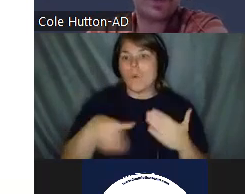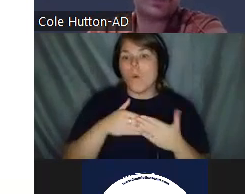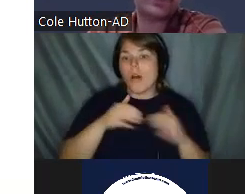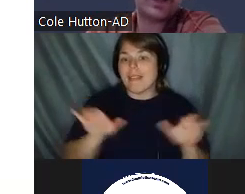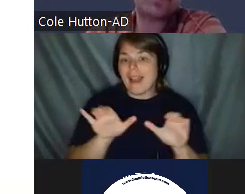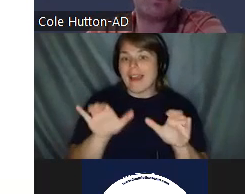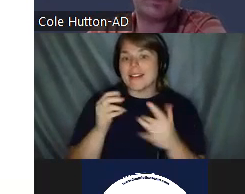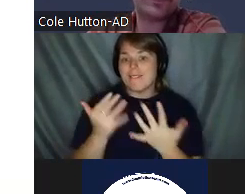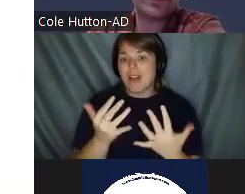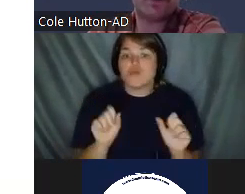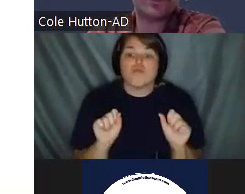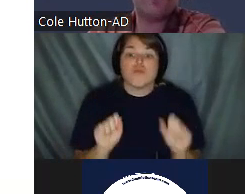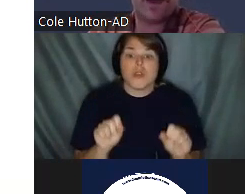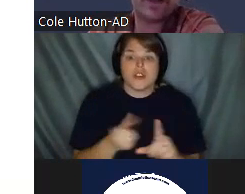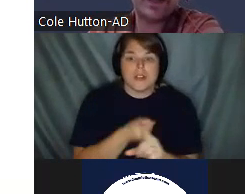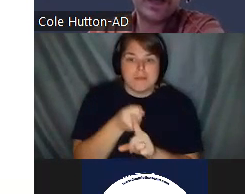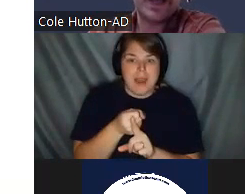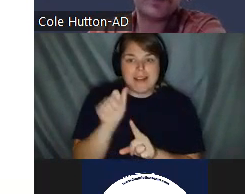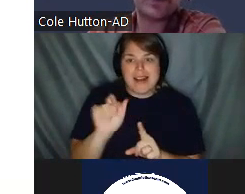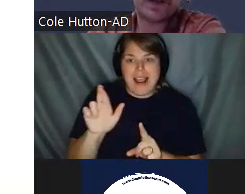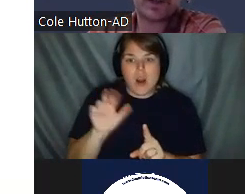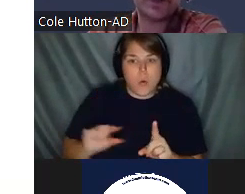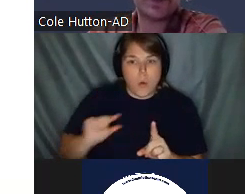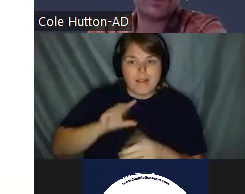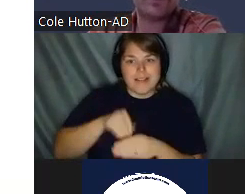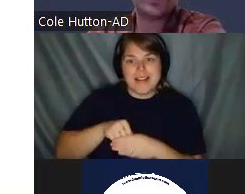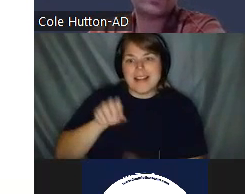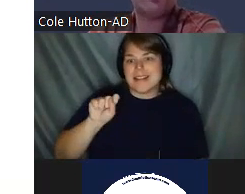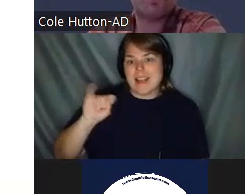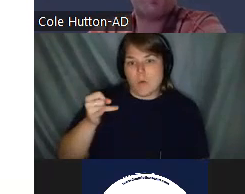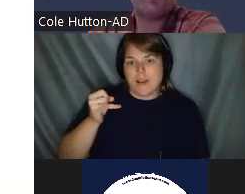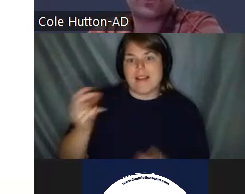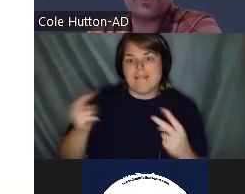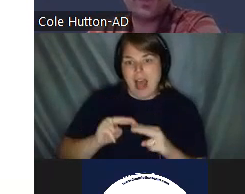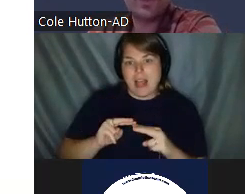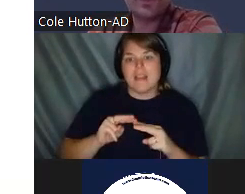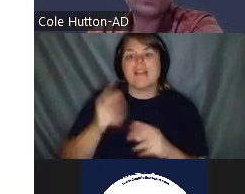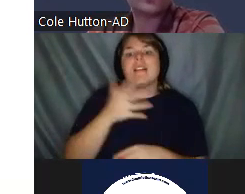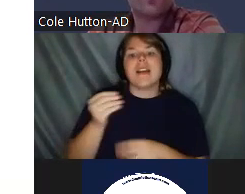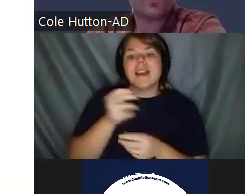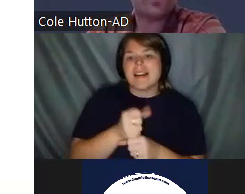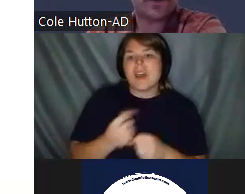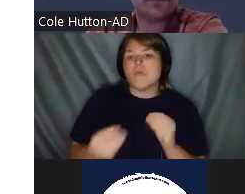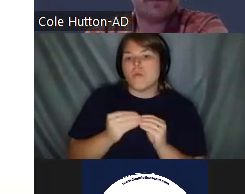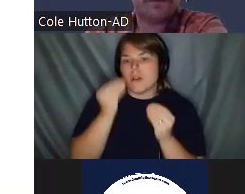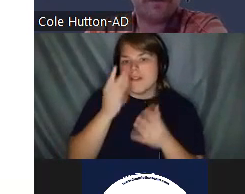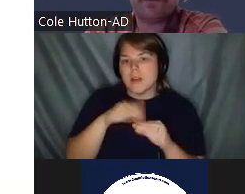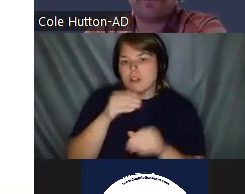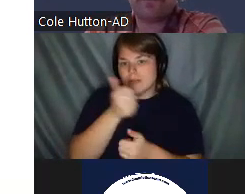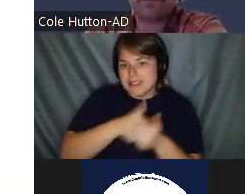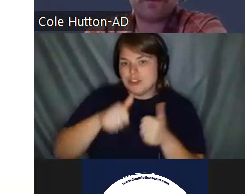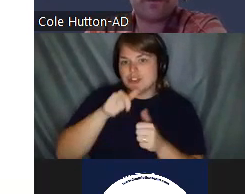be impacting air quality in the San Joaquin Valley. And you can actually click on those and get some more information on each of the fires.